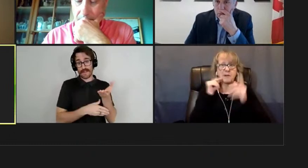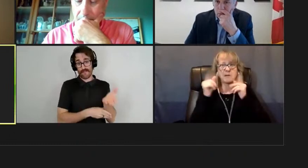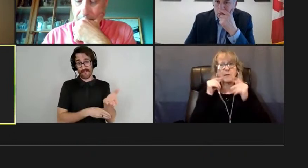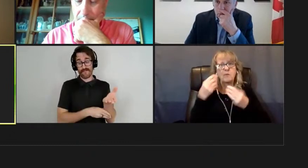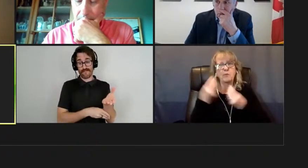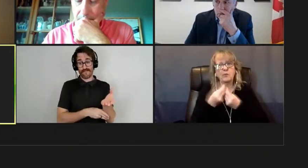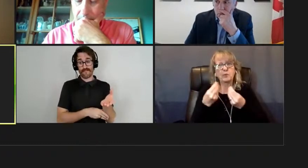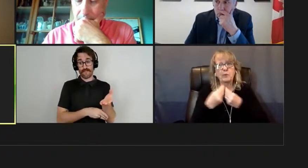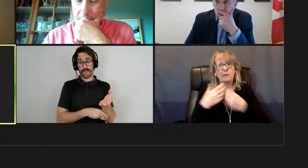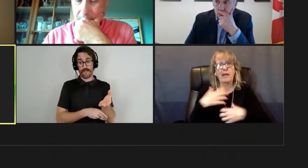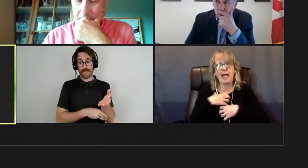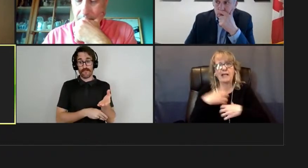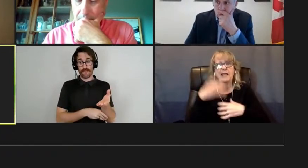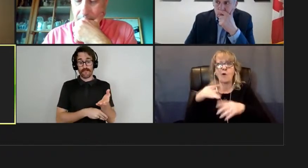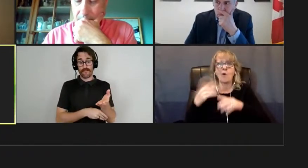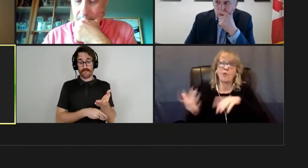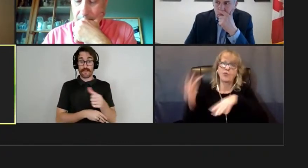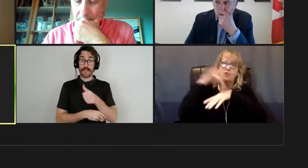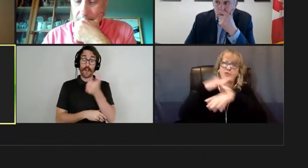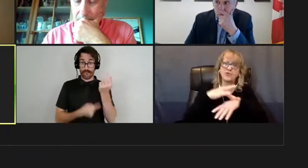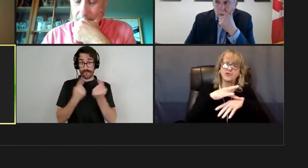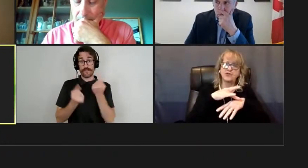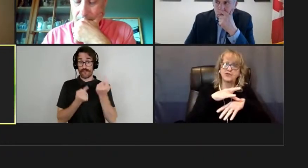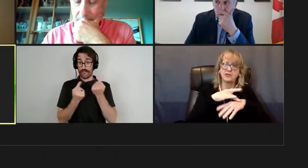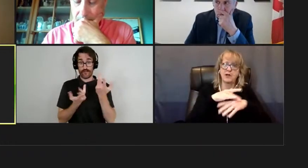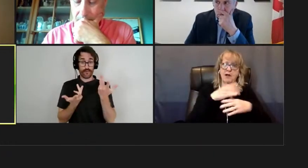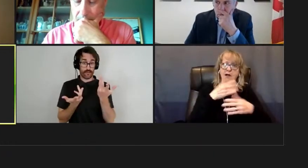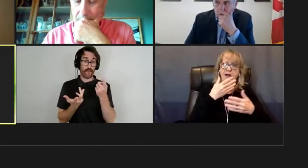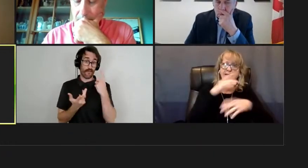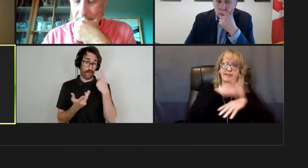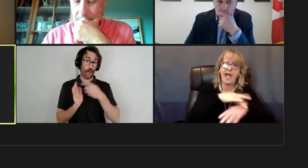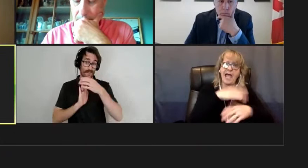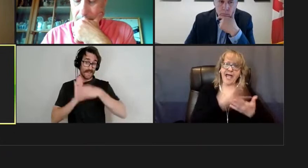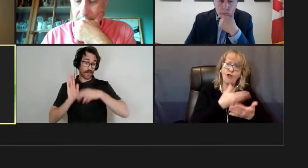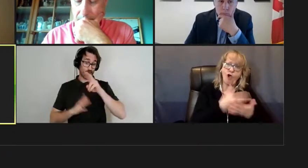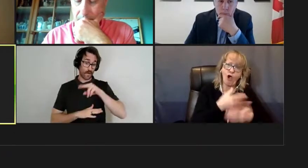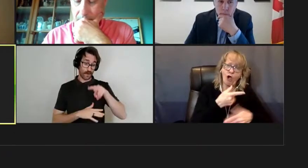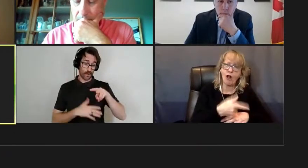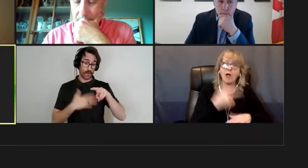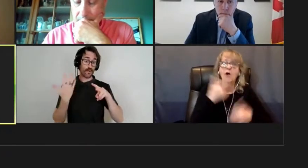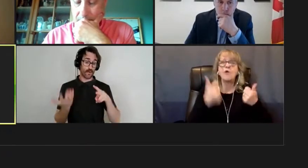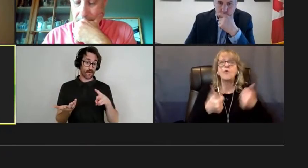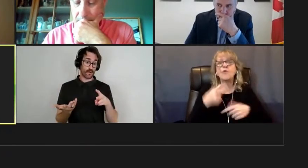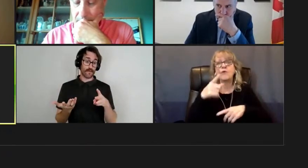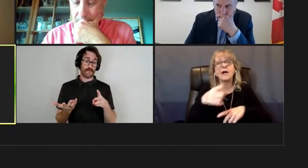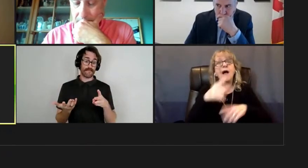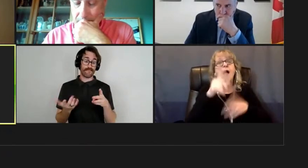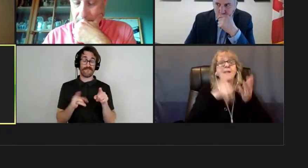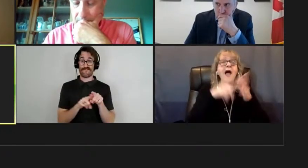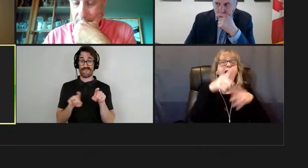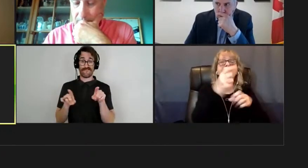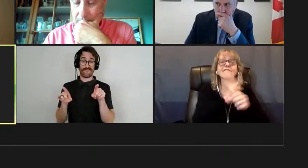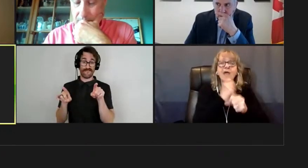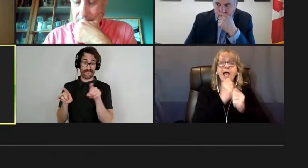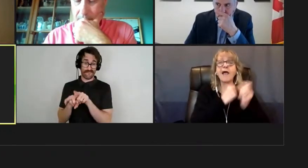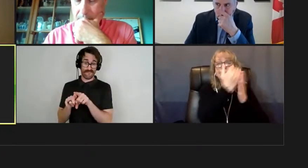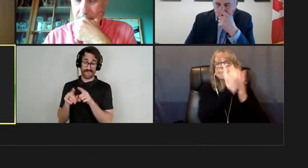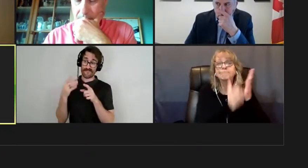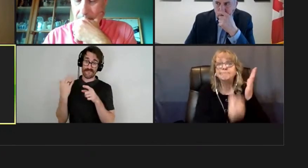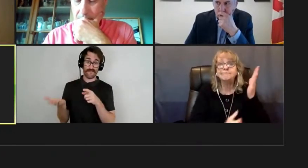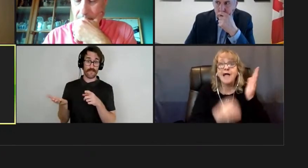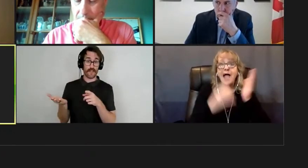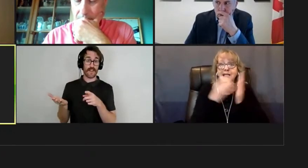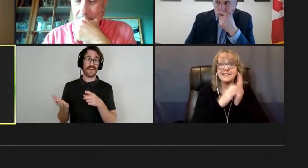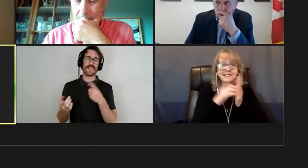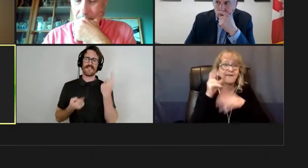So another consideration as you work through your Section 22. And then similarly, thinking about